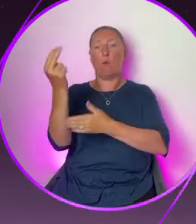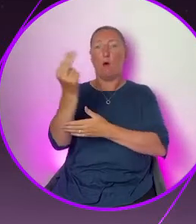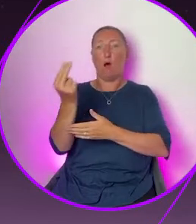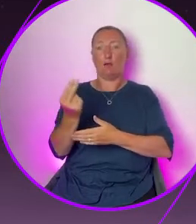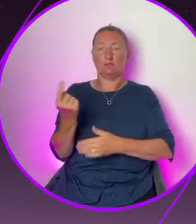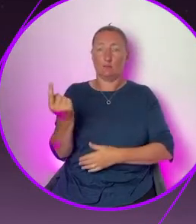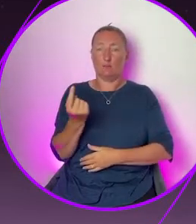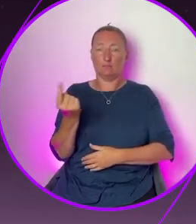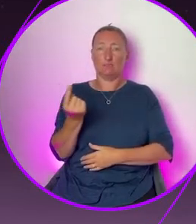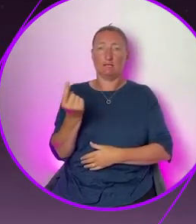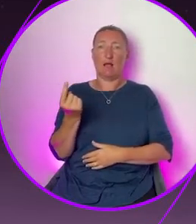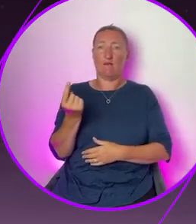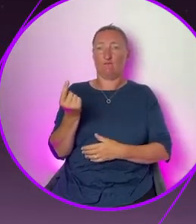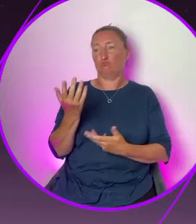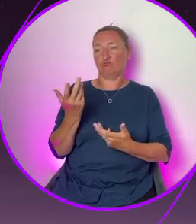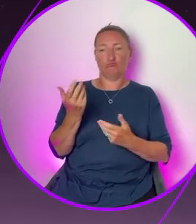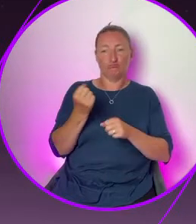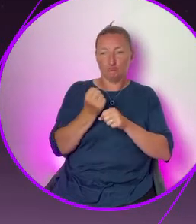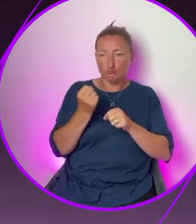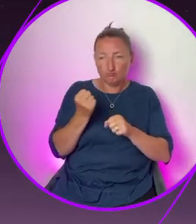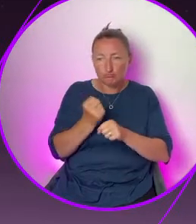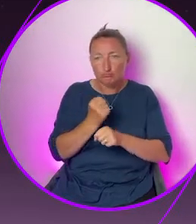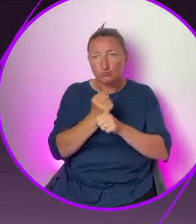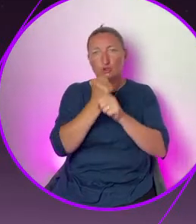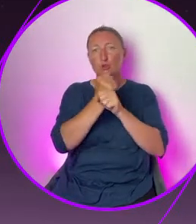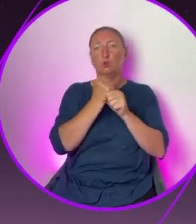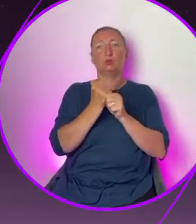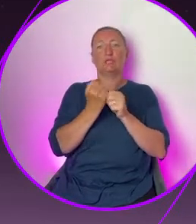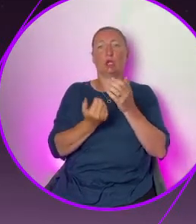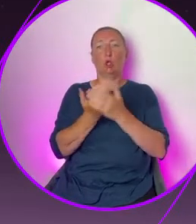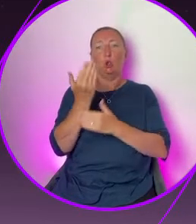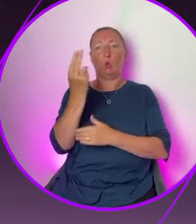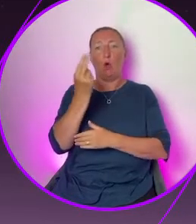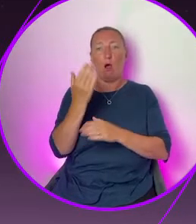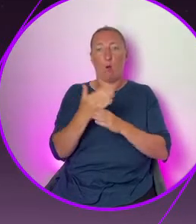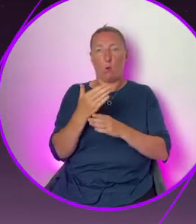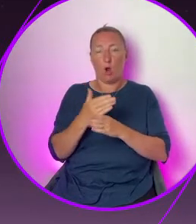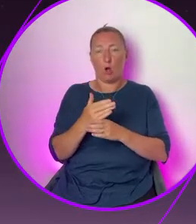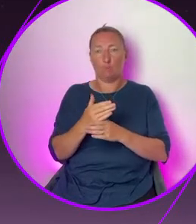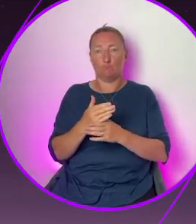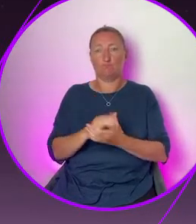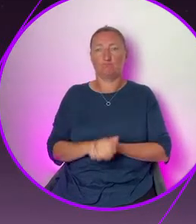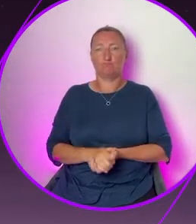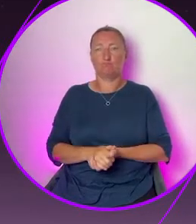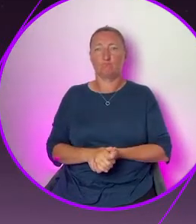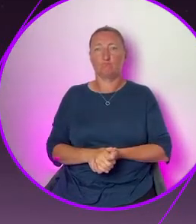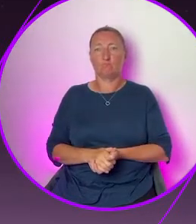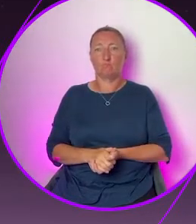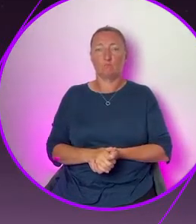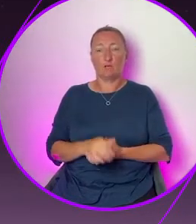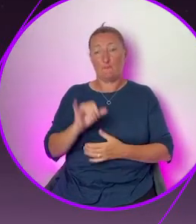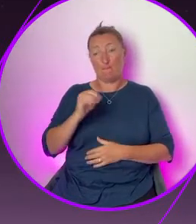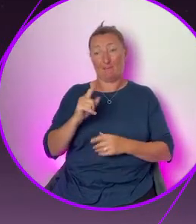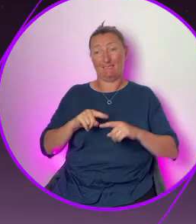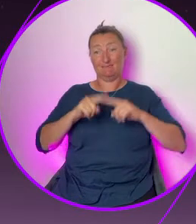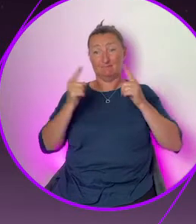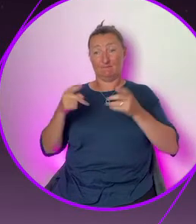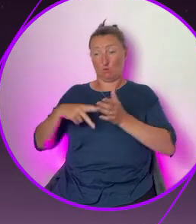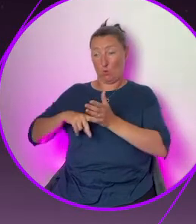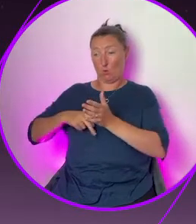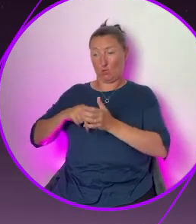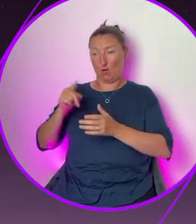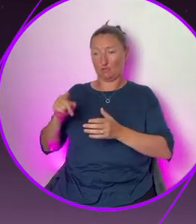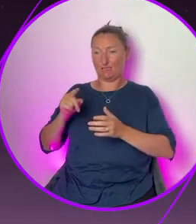in producing new art forms. Now, another organization that has more of a commitment towards kind of